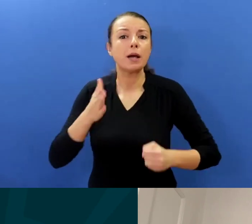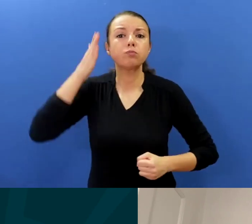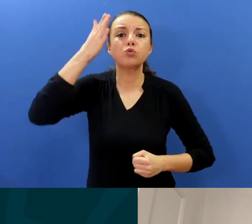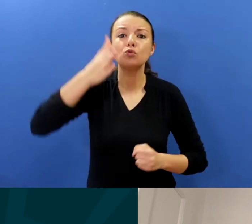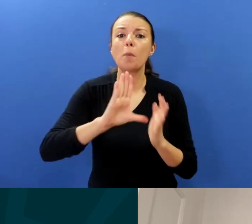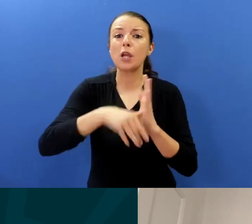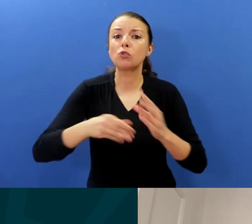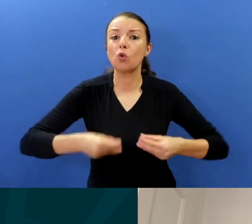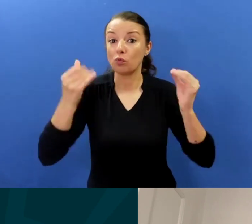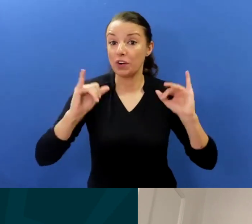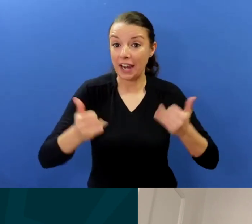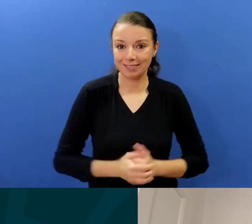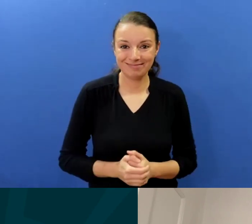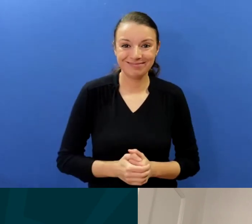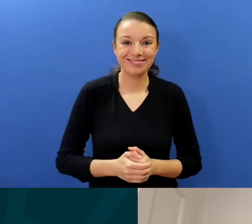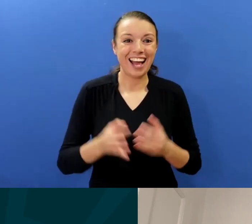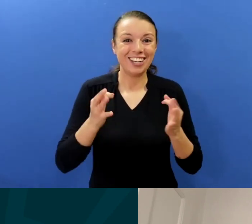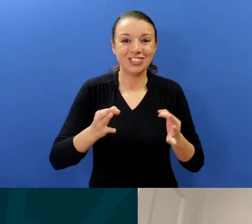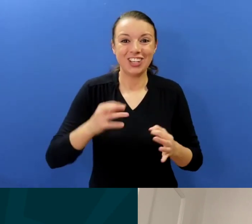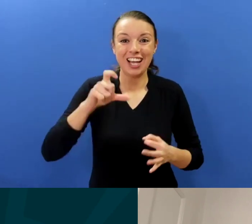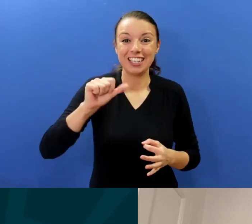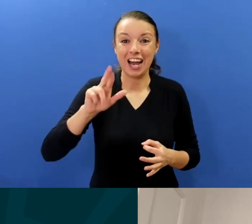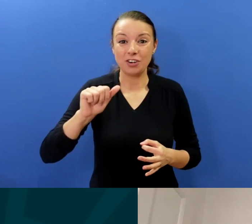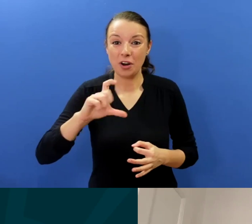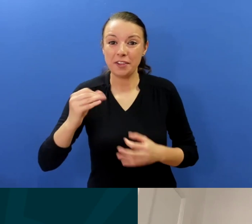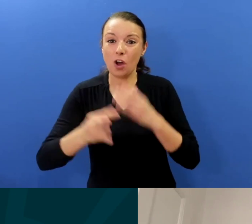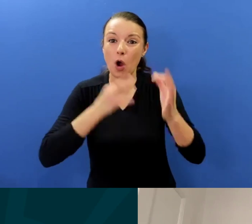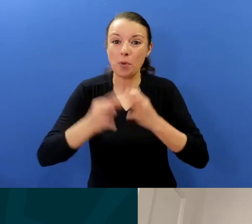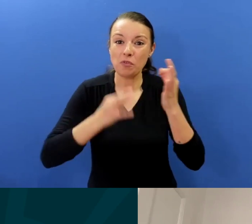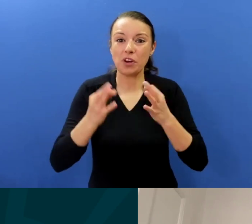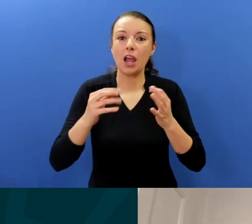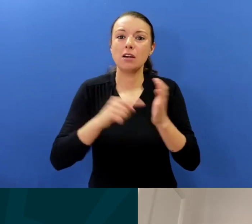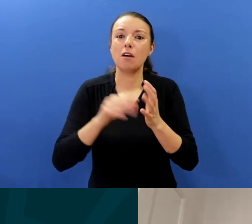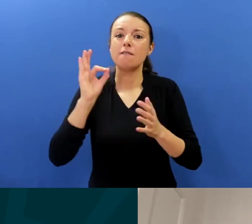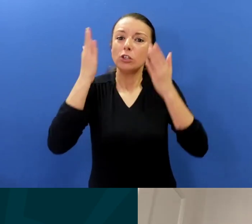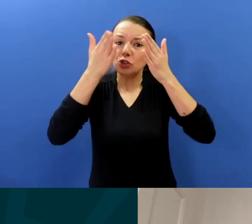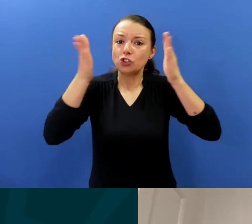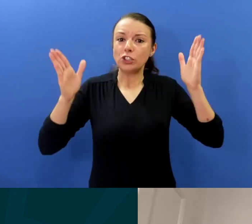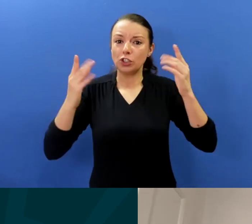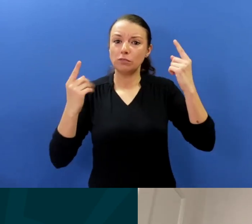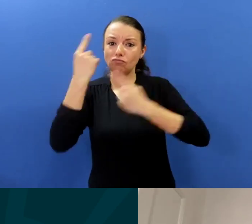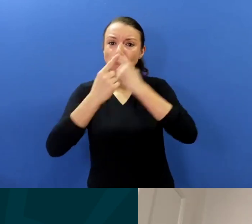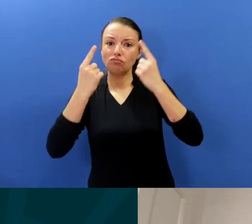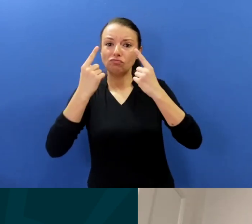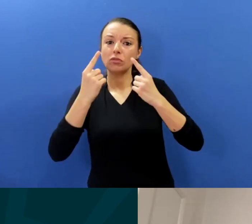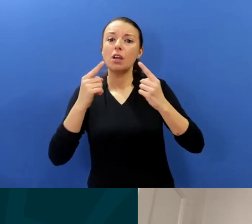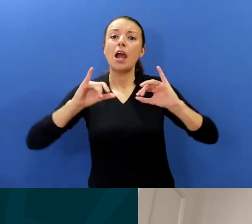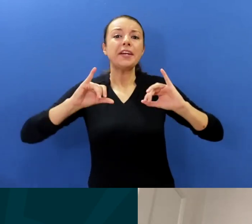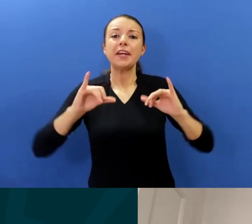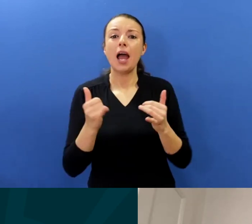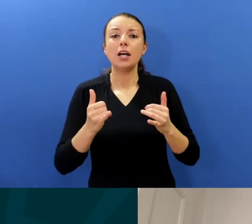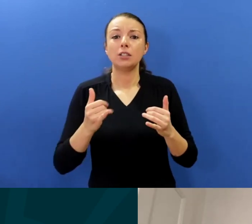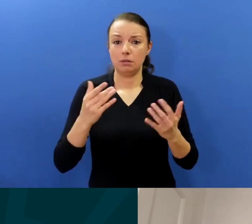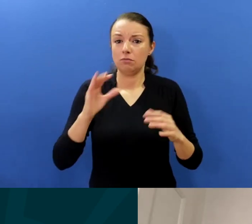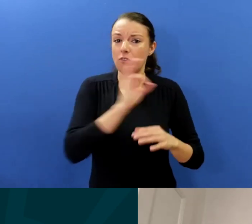which produces strategies for the future development of the cities. And today she's going to present from a broader perspective how